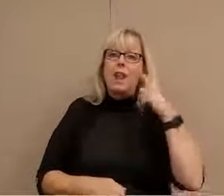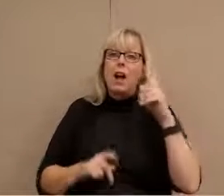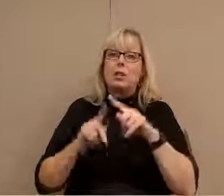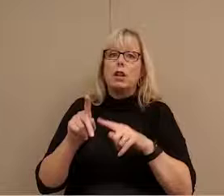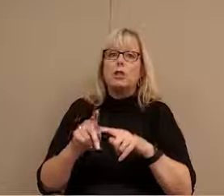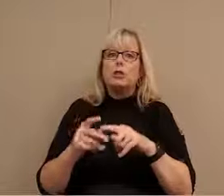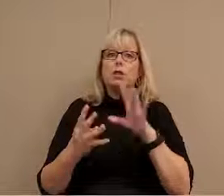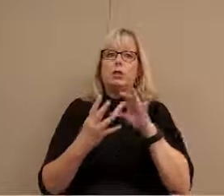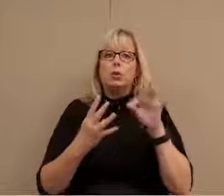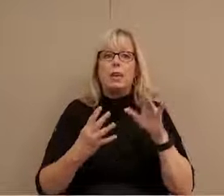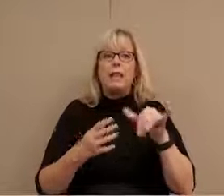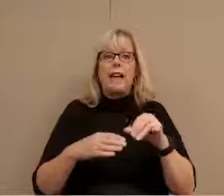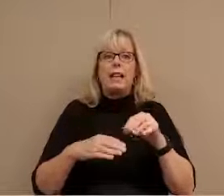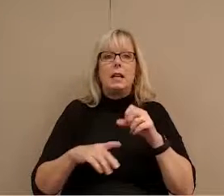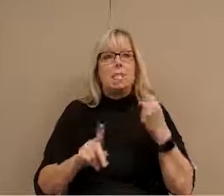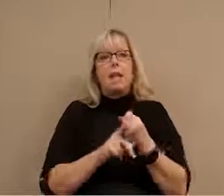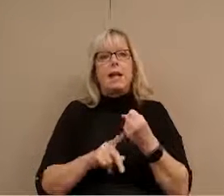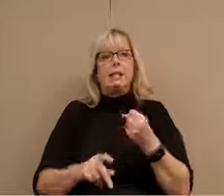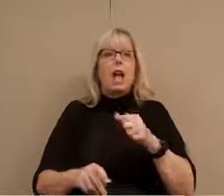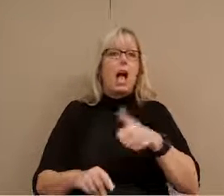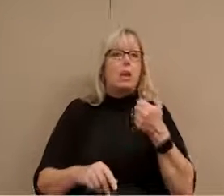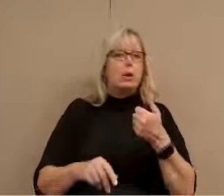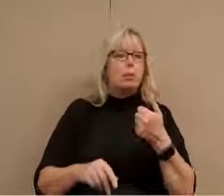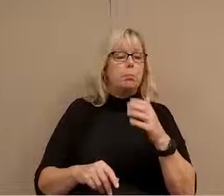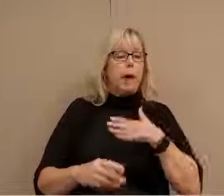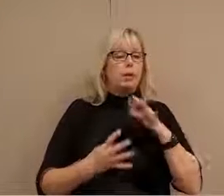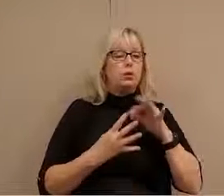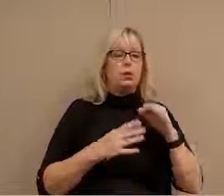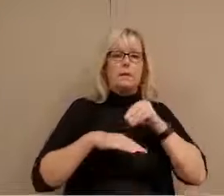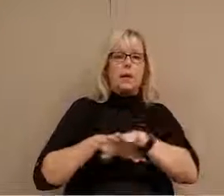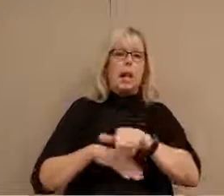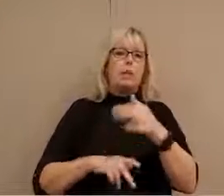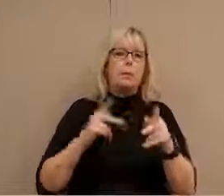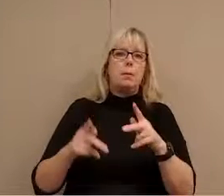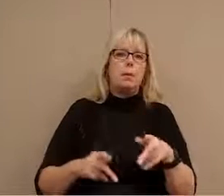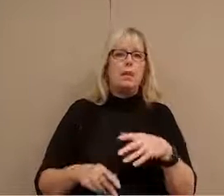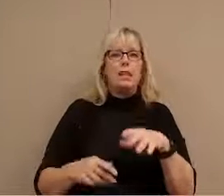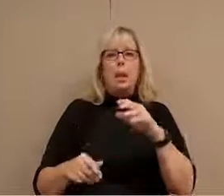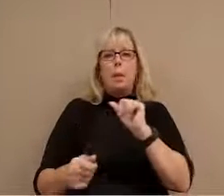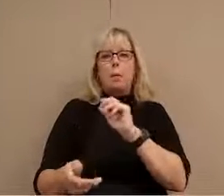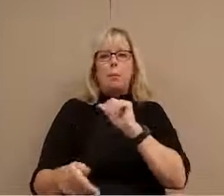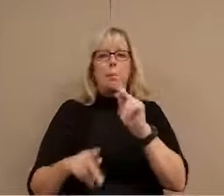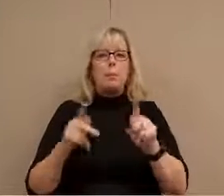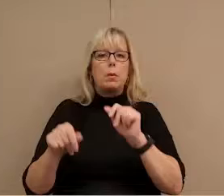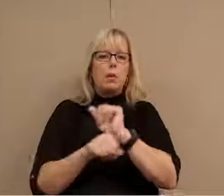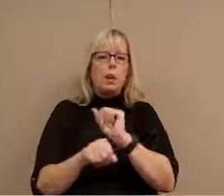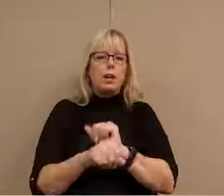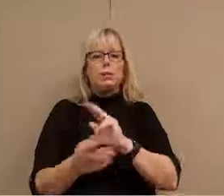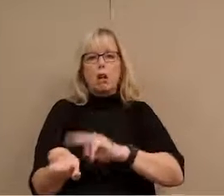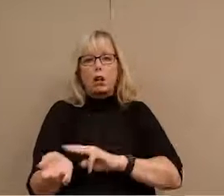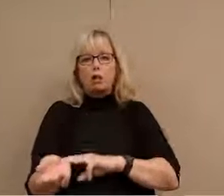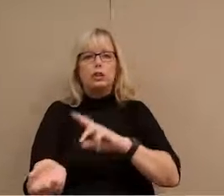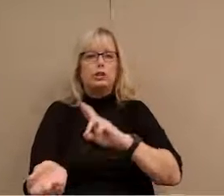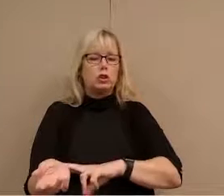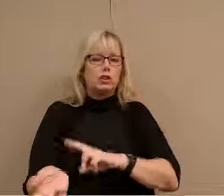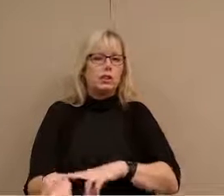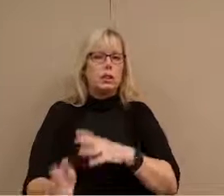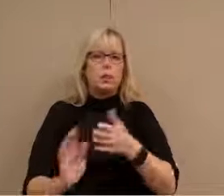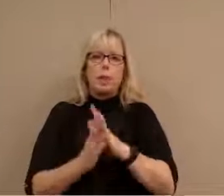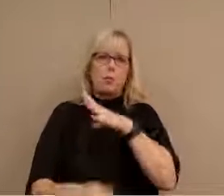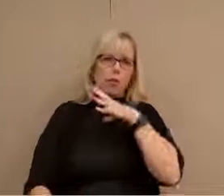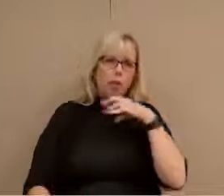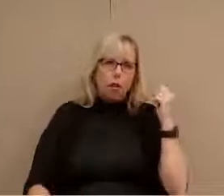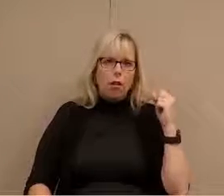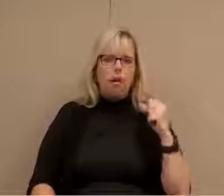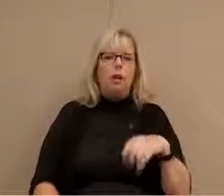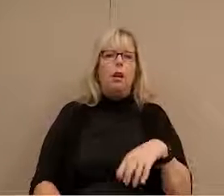impacts people. It impacts our healthcare workers who are burning out, and other people like